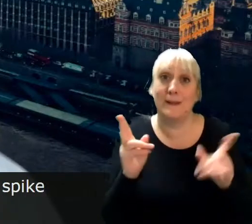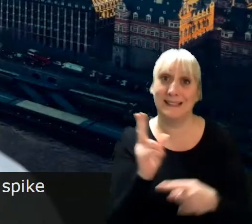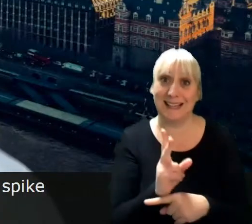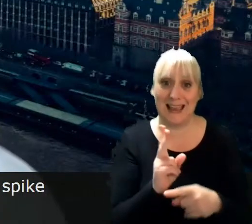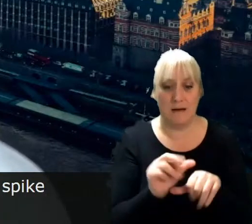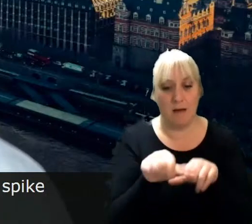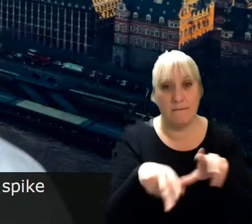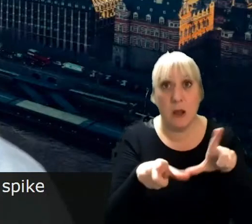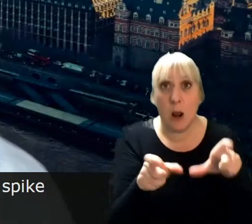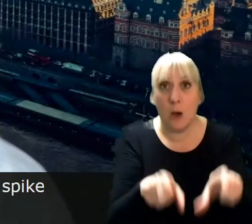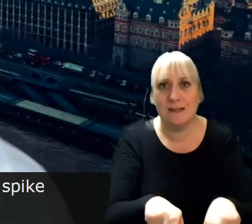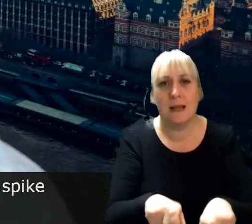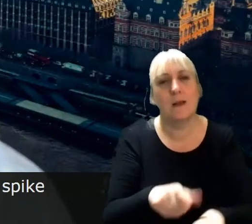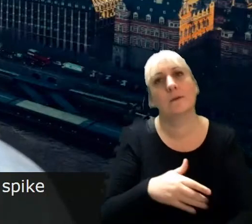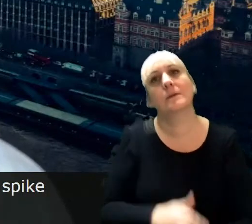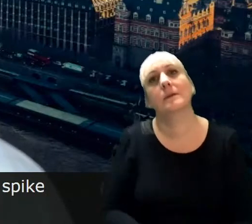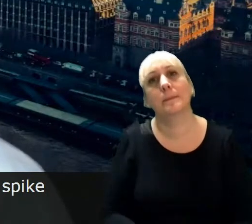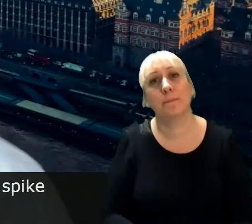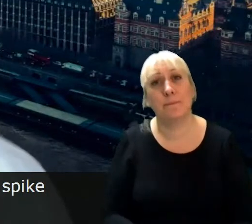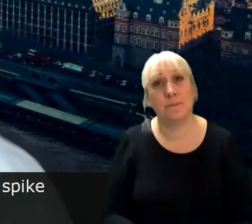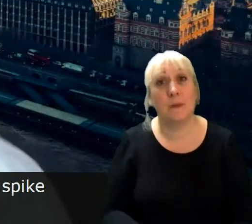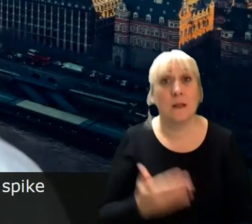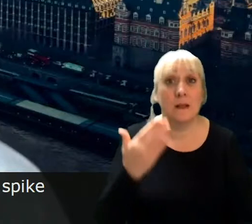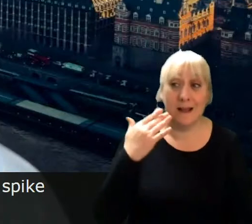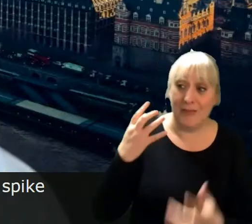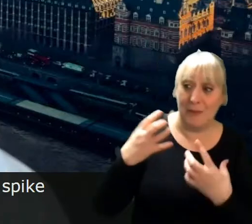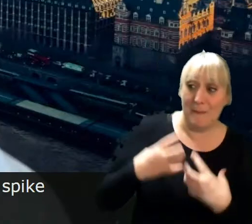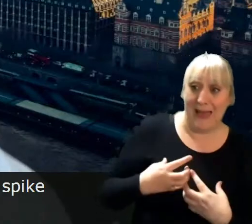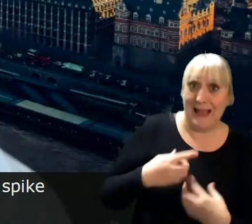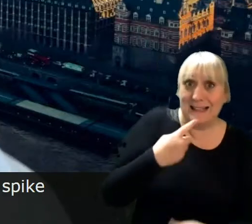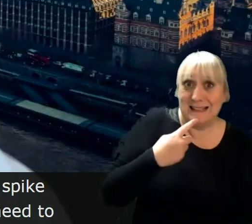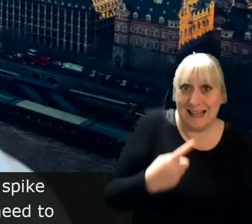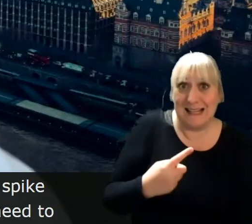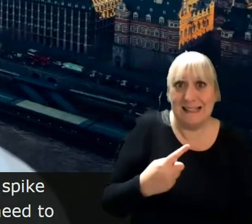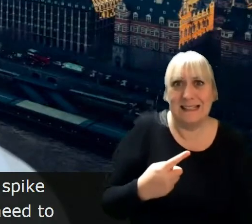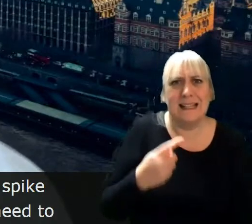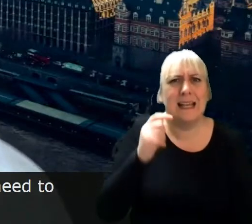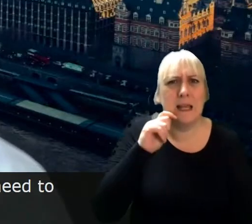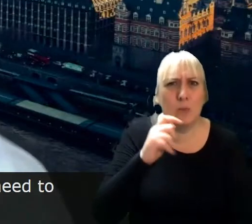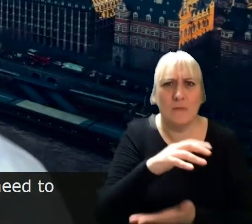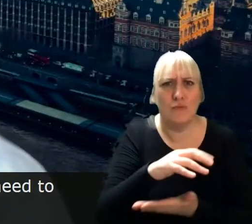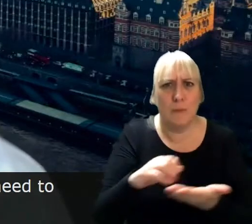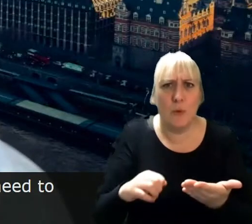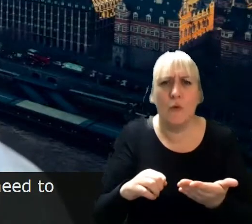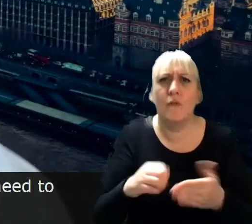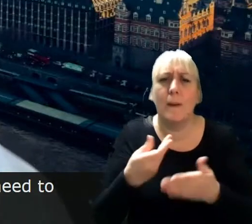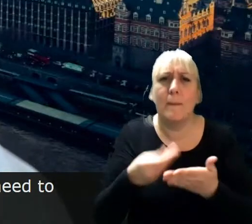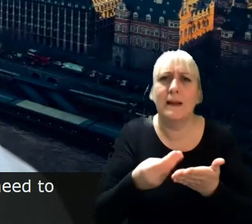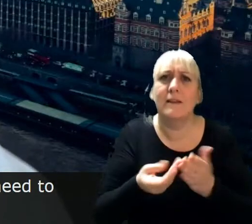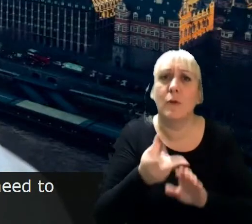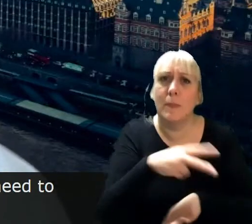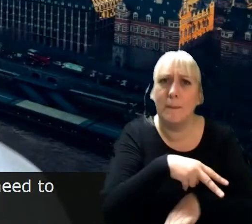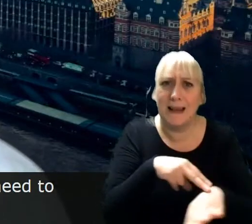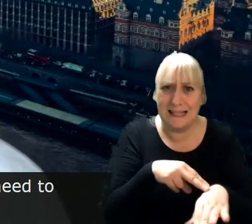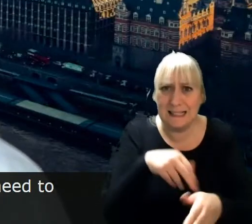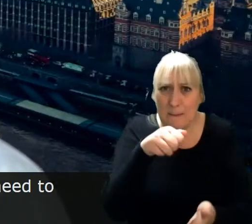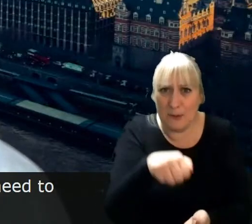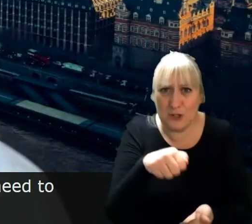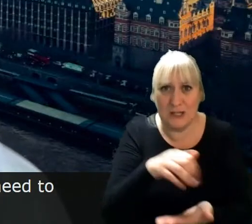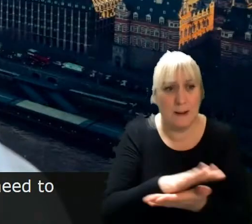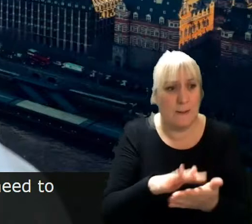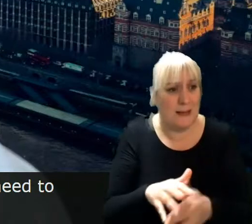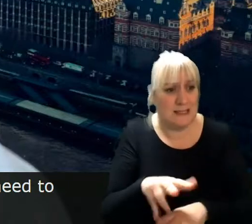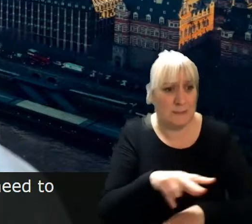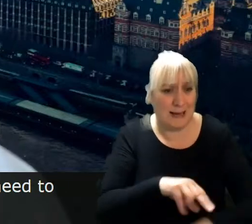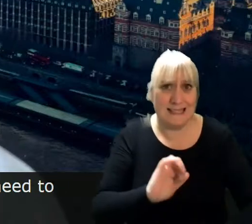need to see. And whilst the mayor is threatening to remove huge sums away from the policing budget, I think it dampens police morale as well, and it certainly doesn't